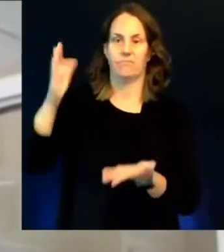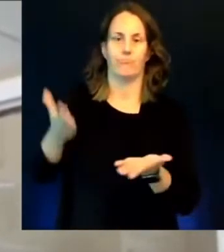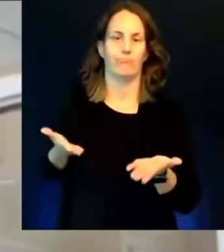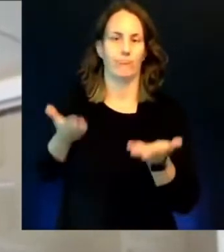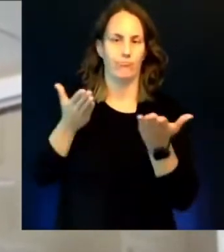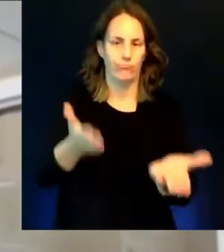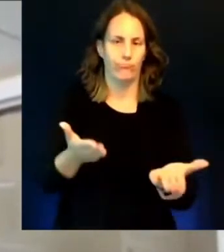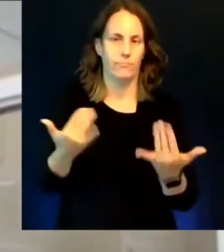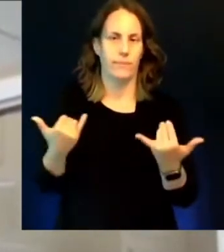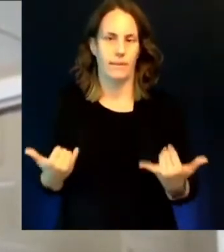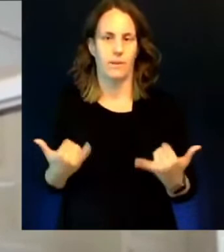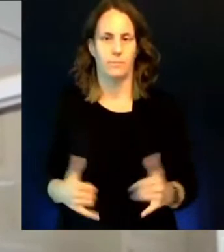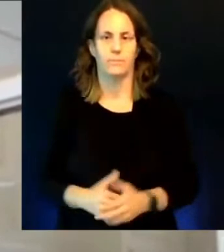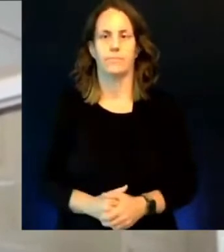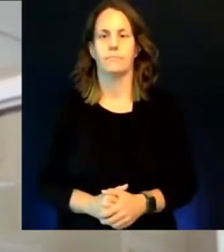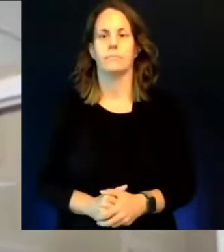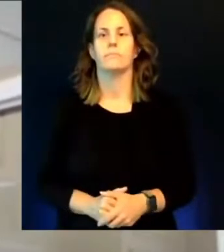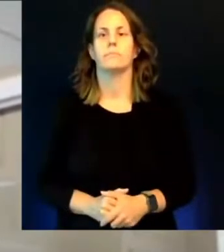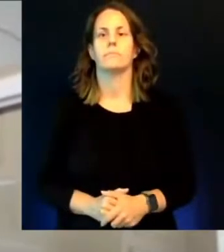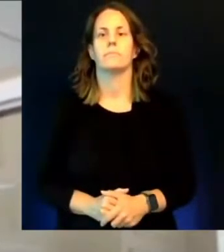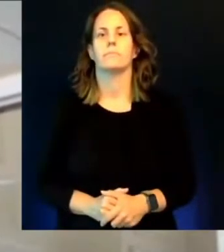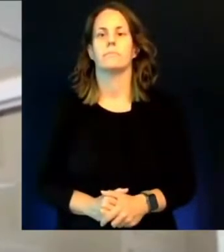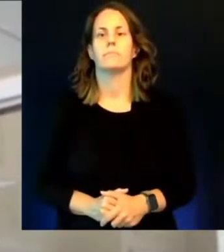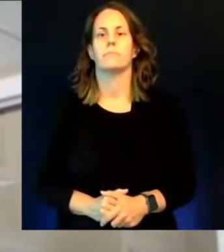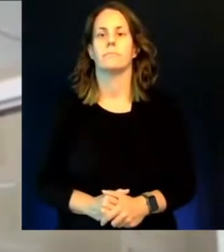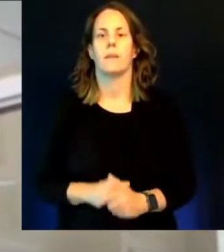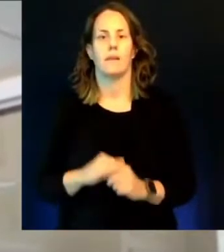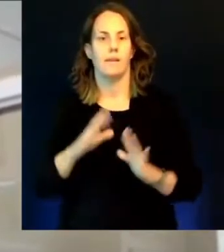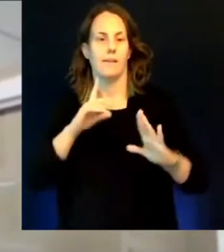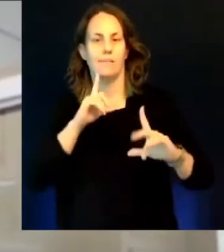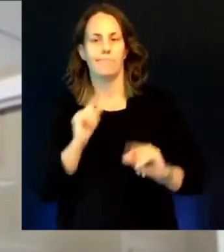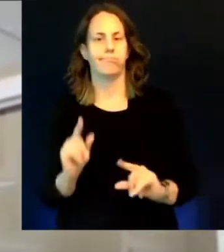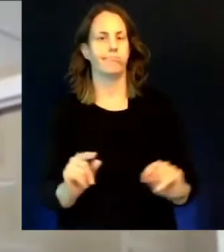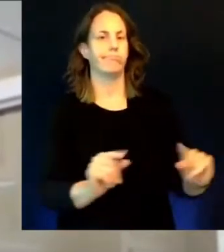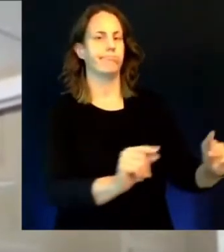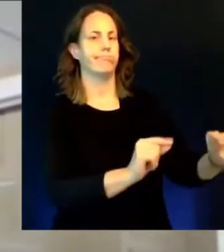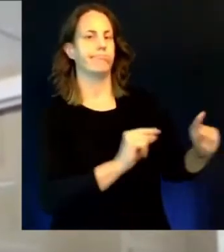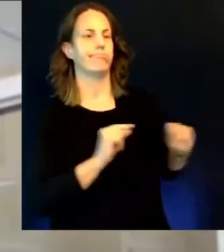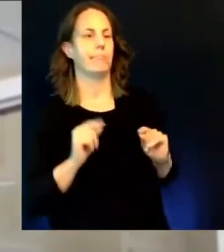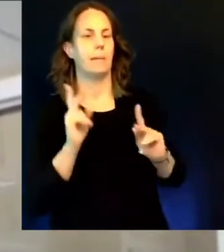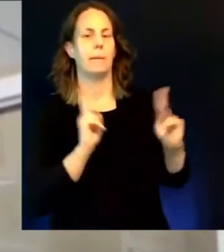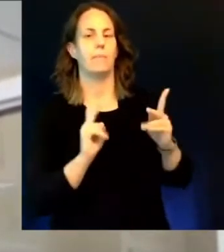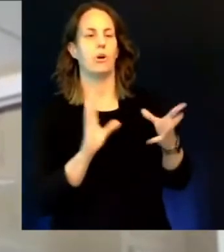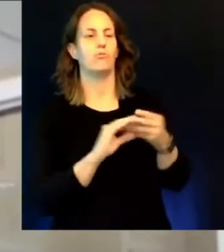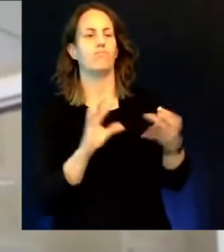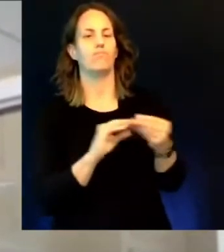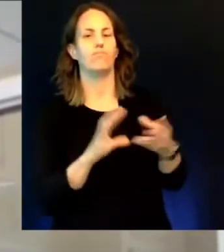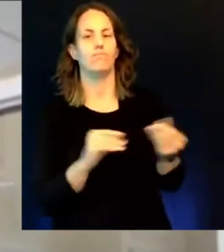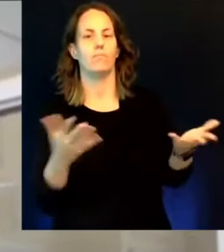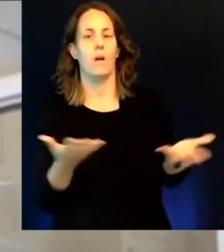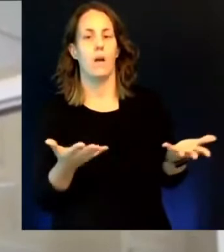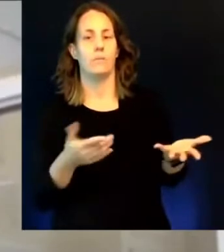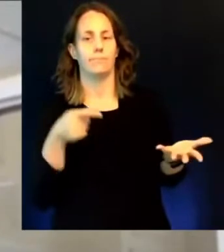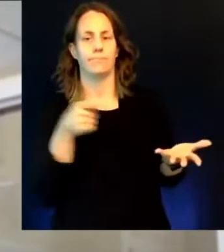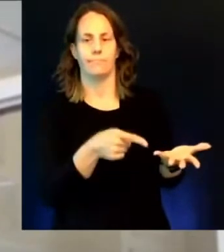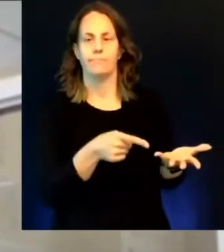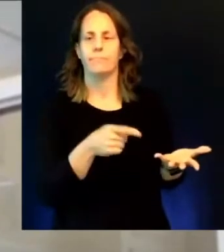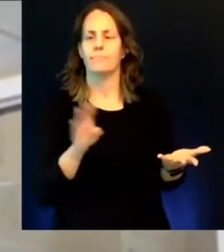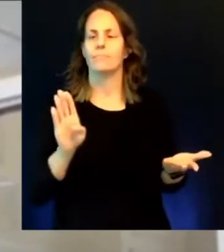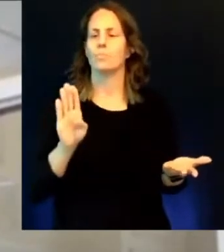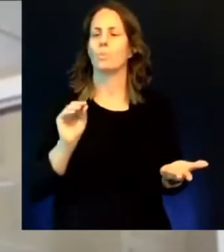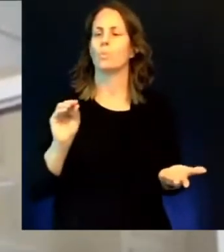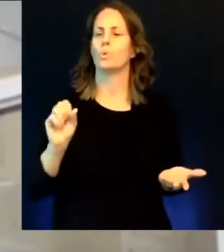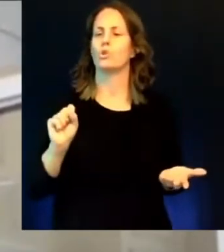doses for the general population, people regardless of whether you have an immune